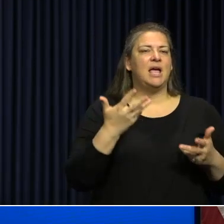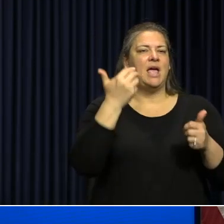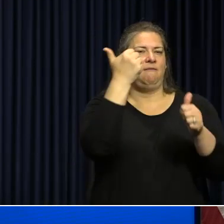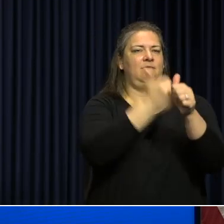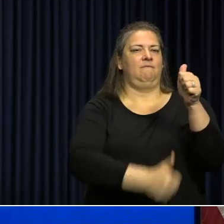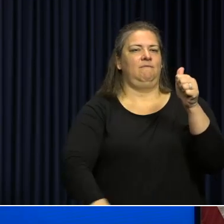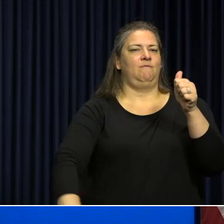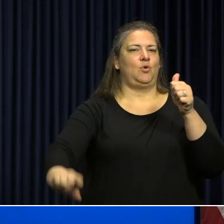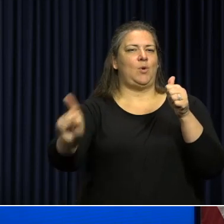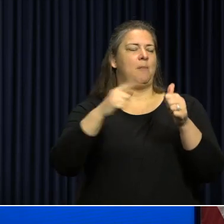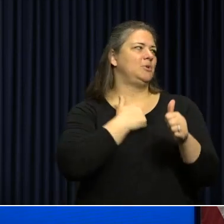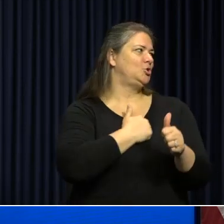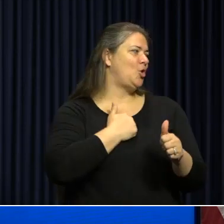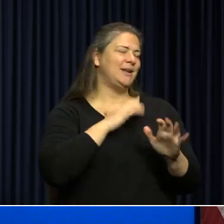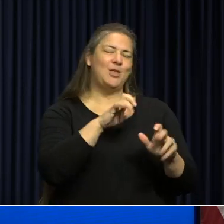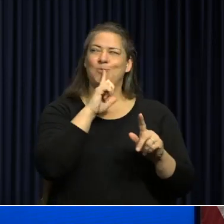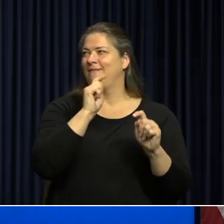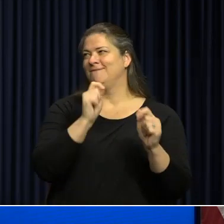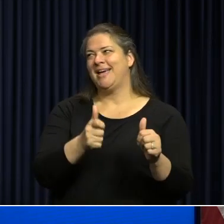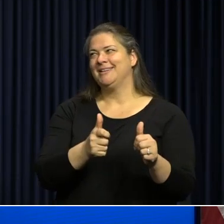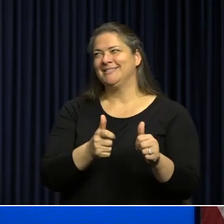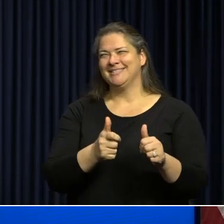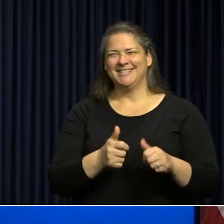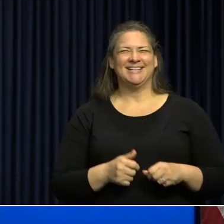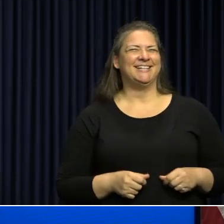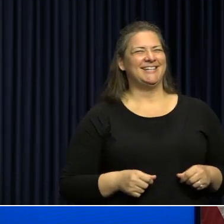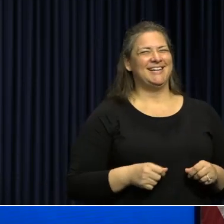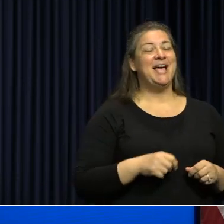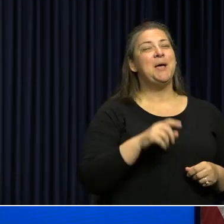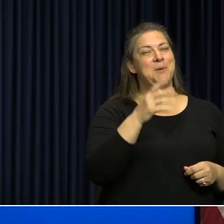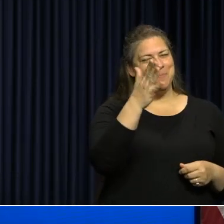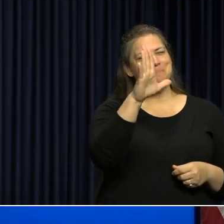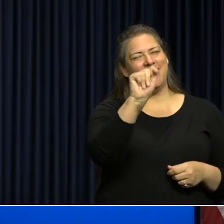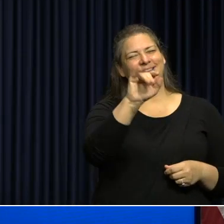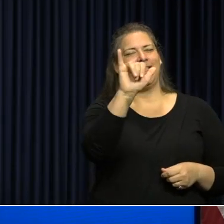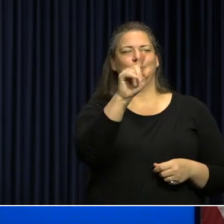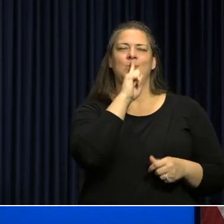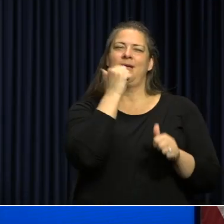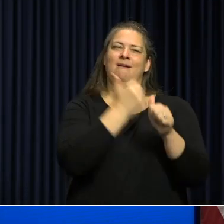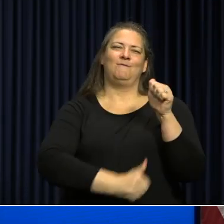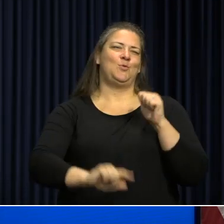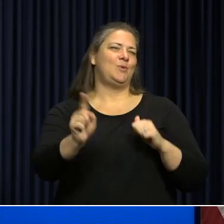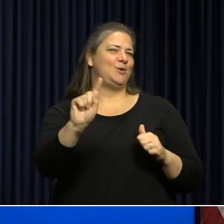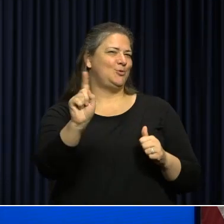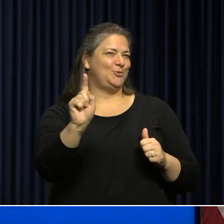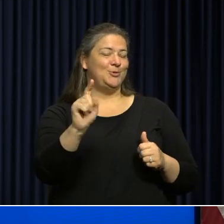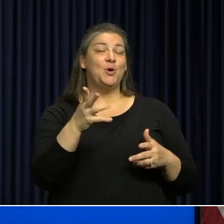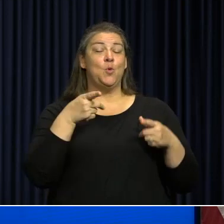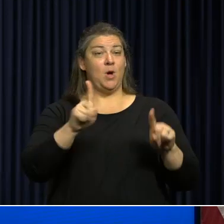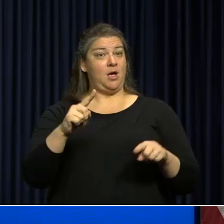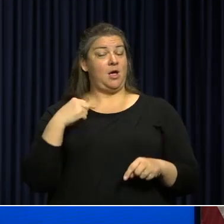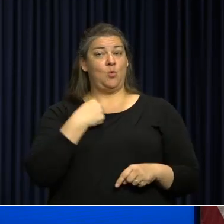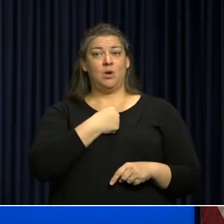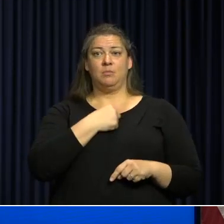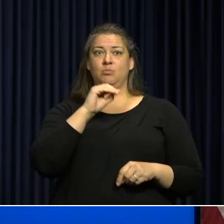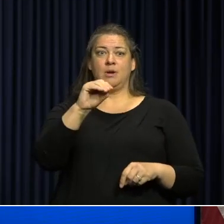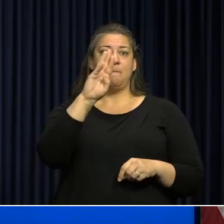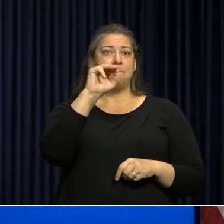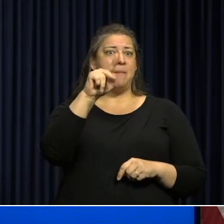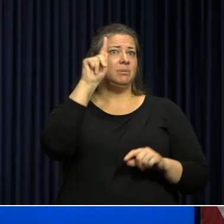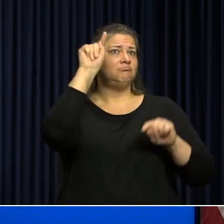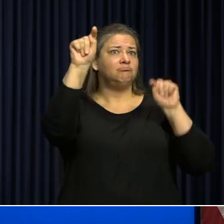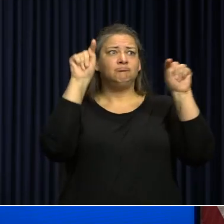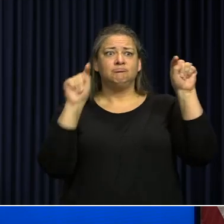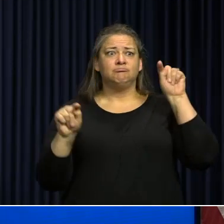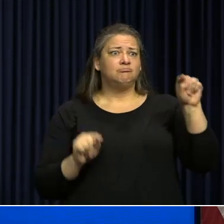everywhere. I'm sorry I was doing that really fast. But it is everywhere. And while we could put up a map and there might be